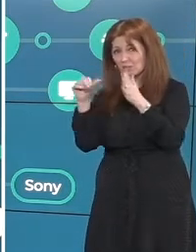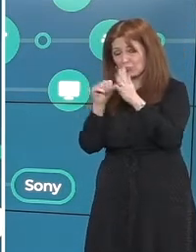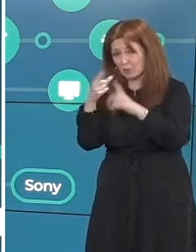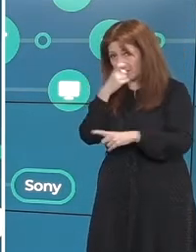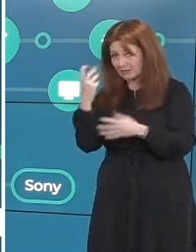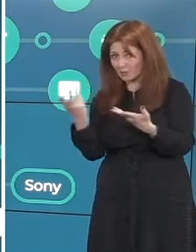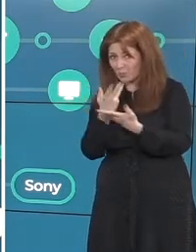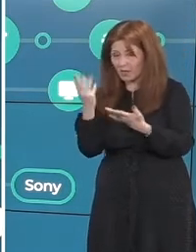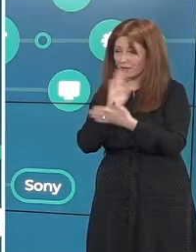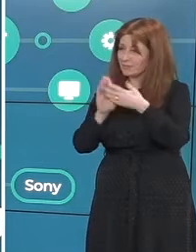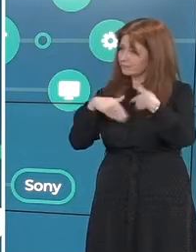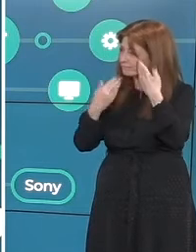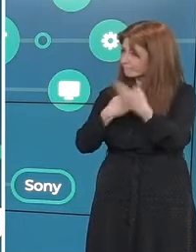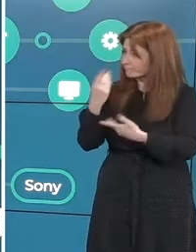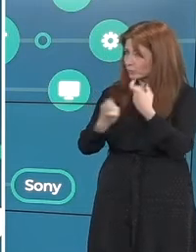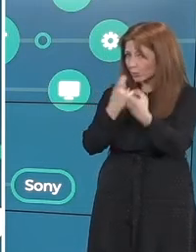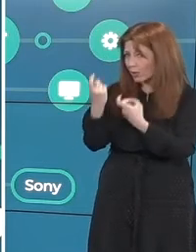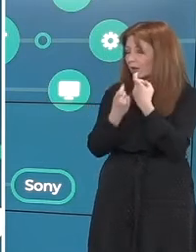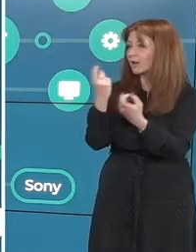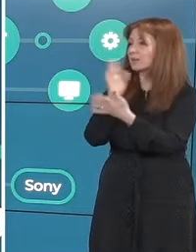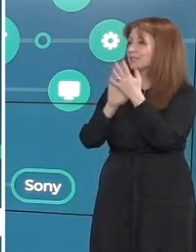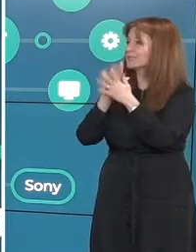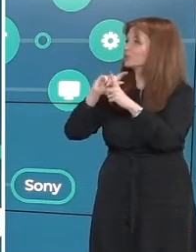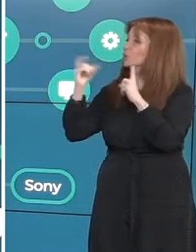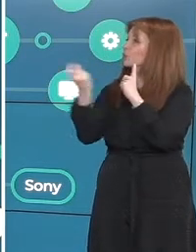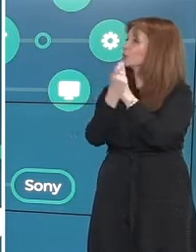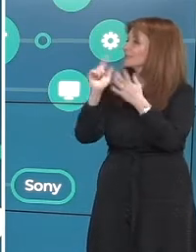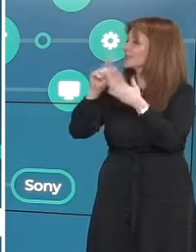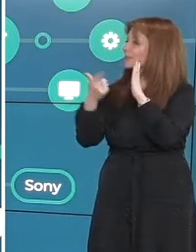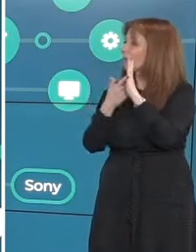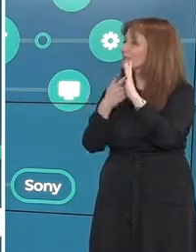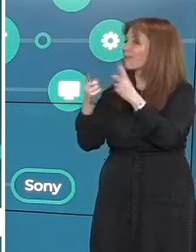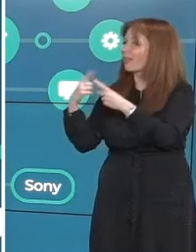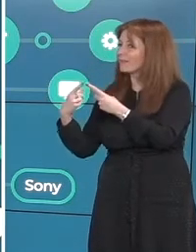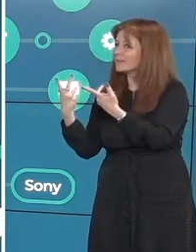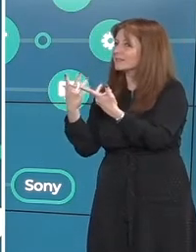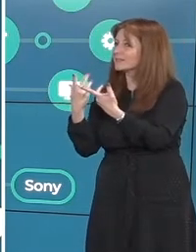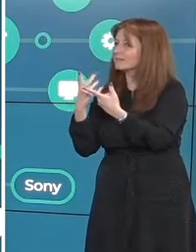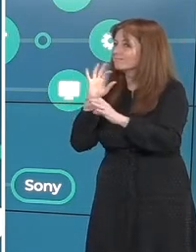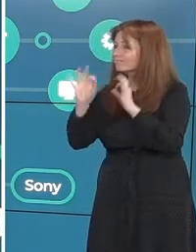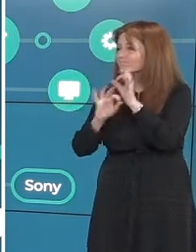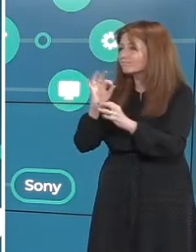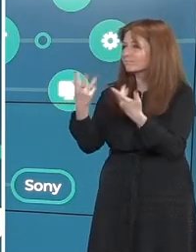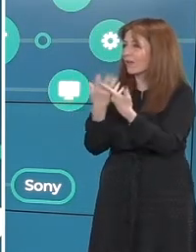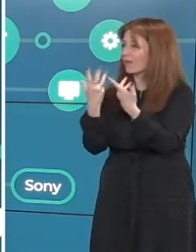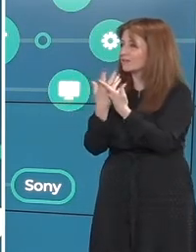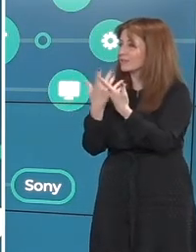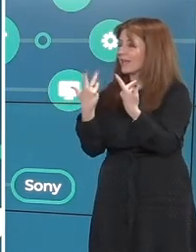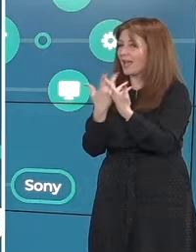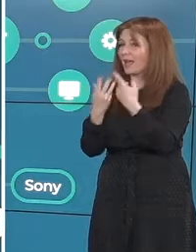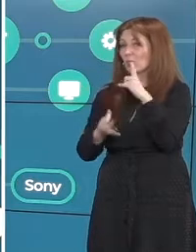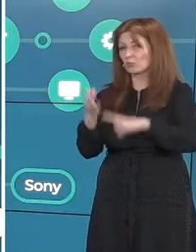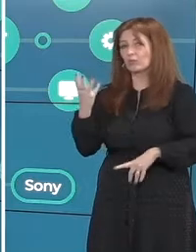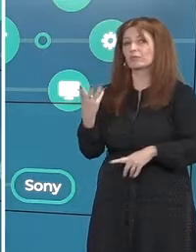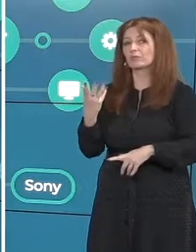work through and work with the disability community and others to figure out how can we improve. So for me, it's really a bit of both is kind of the secret